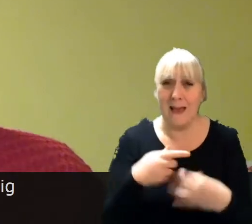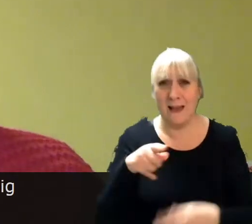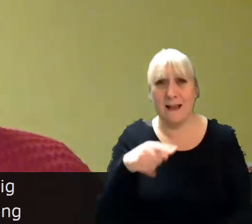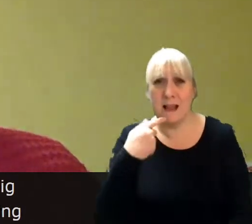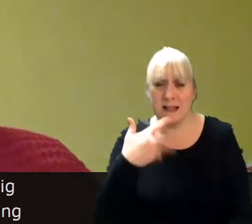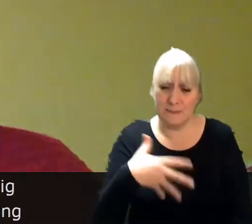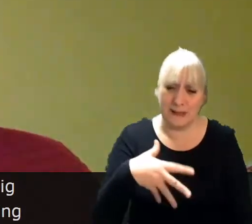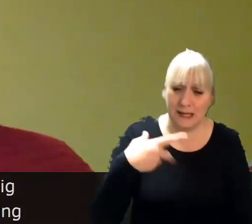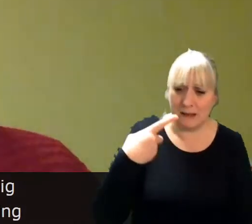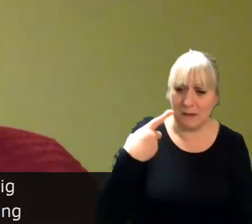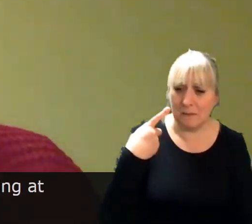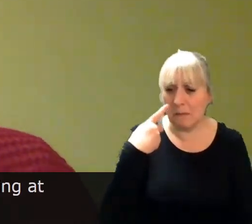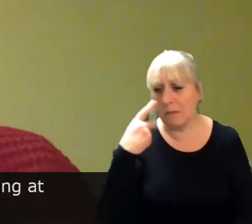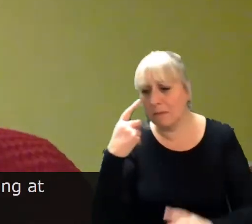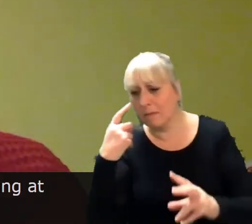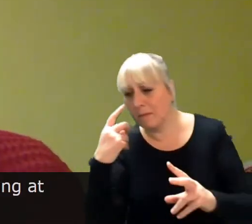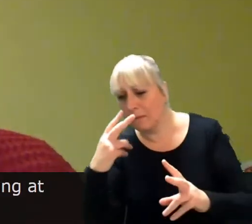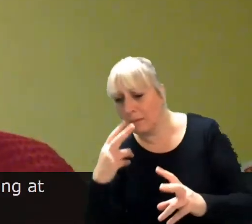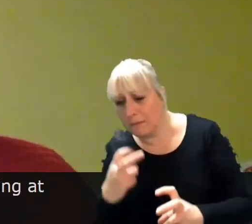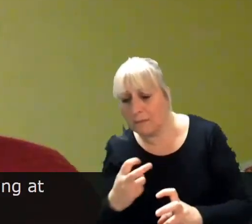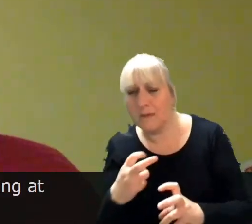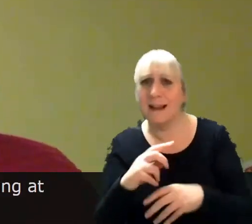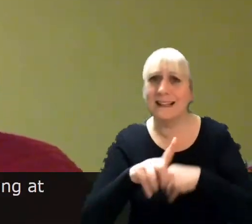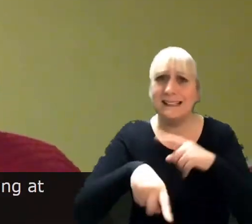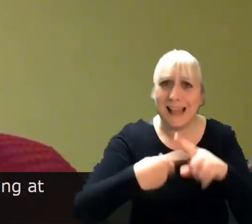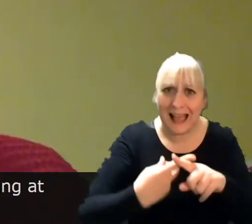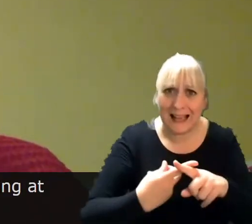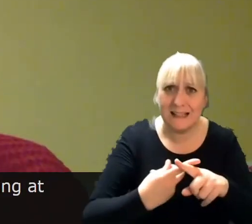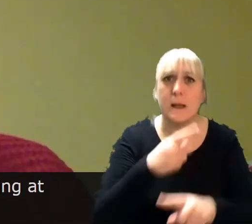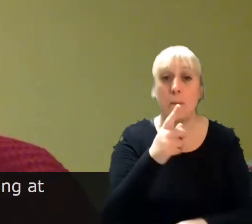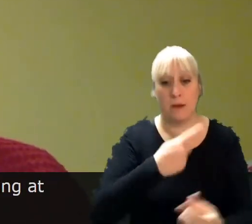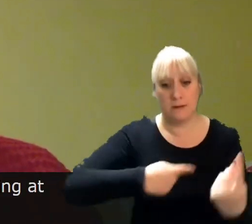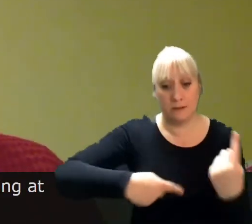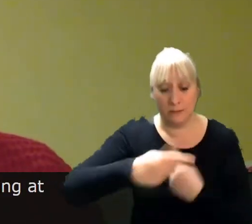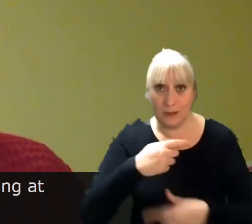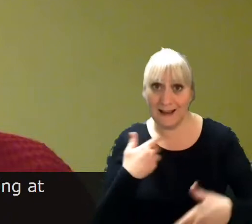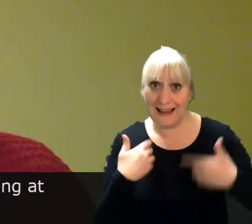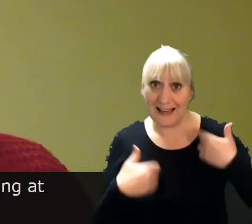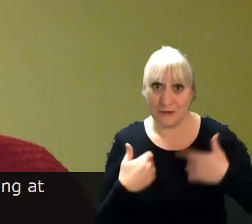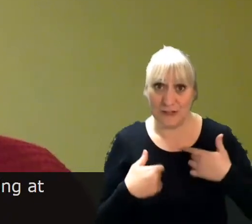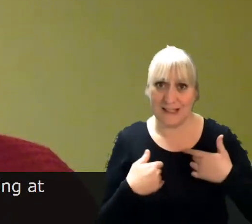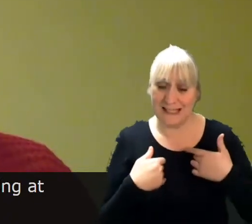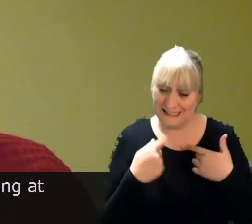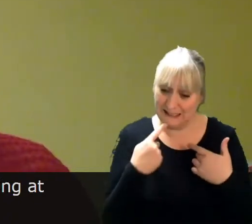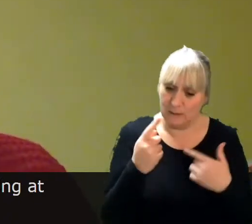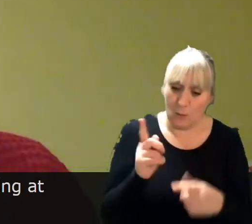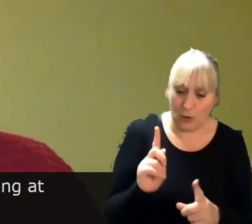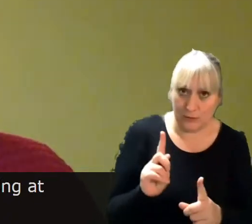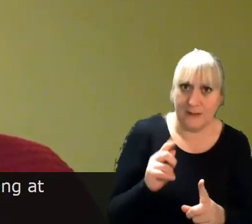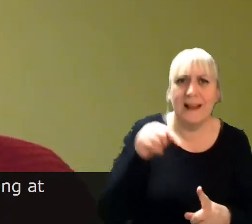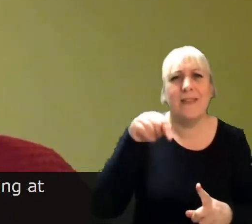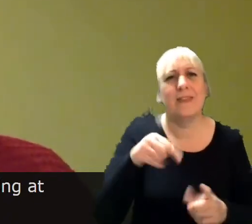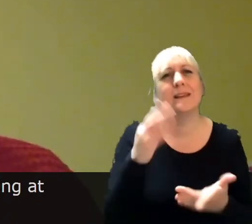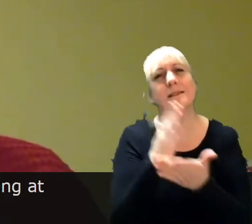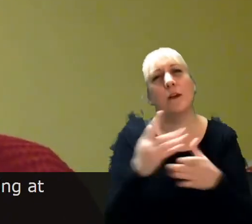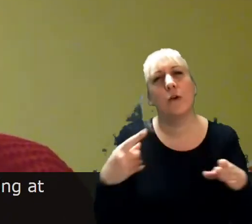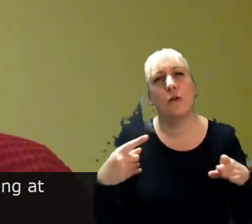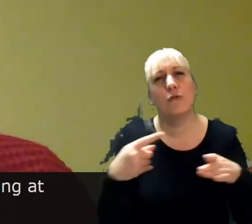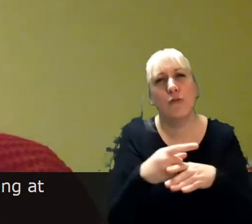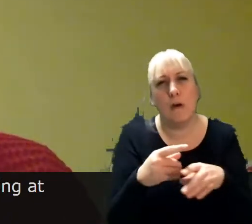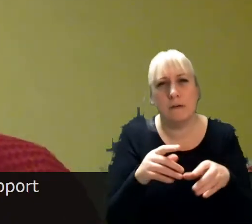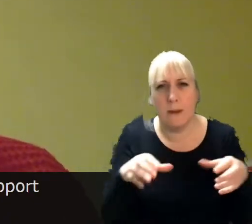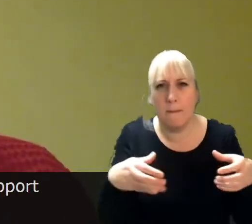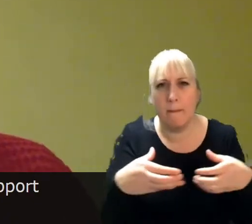but frankly, the one that we're all interested in, and it is a cross-party support for the Mayor in calling for